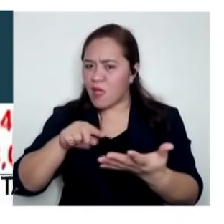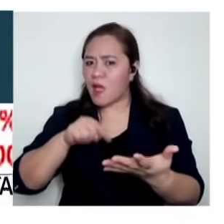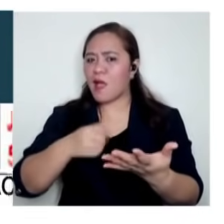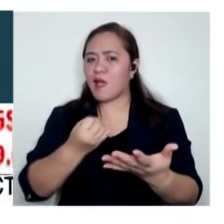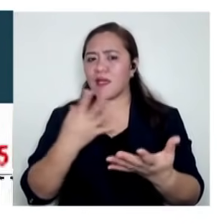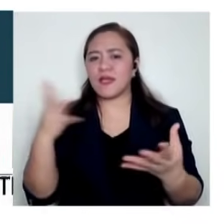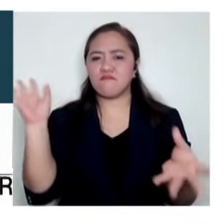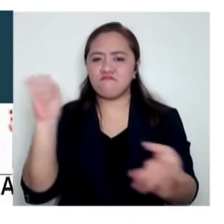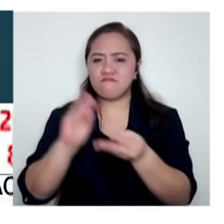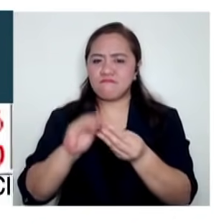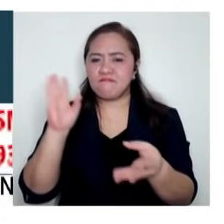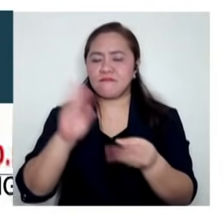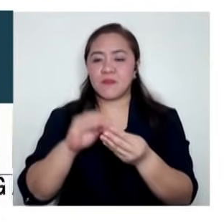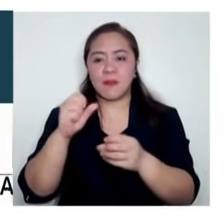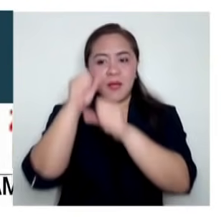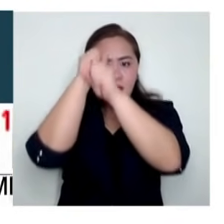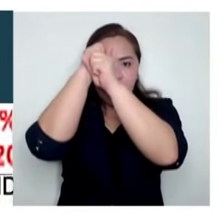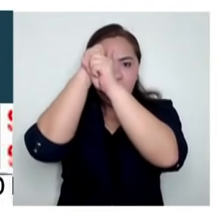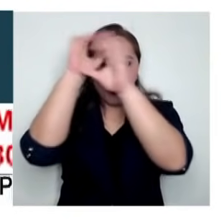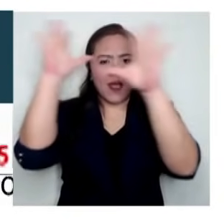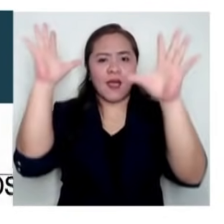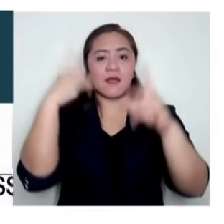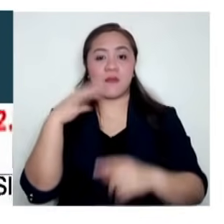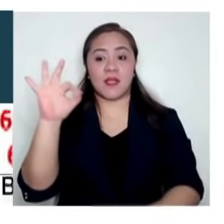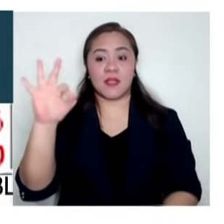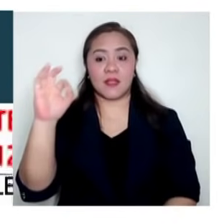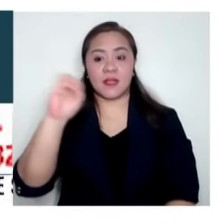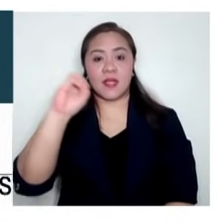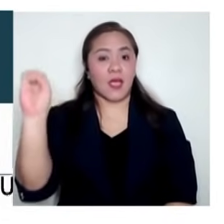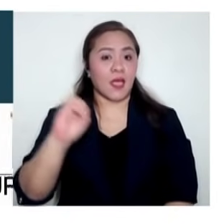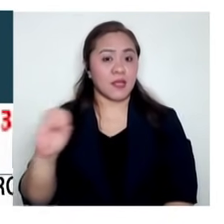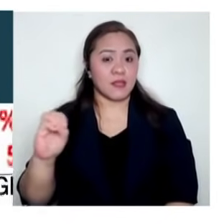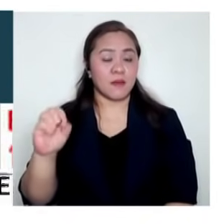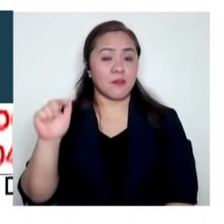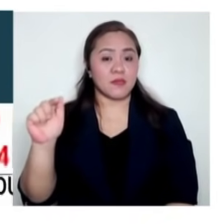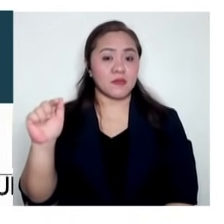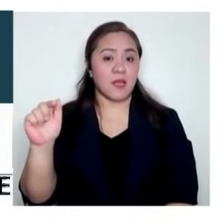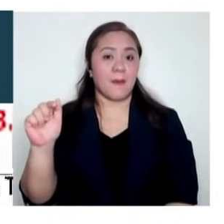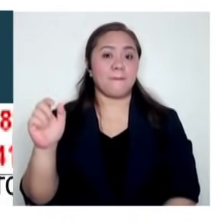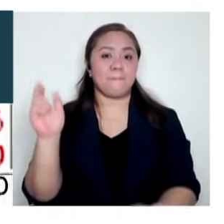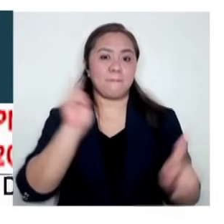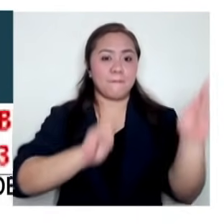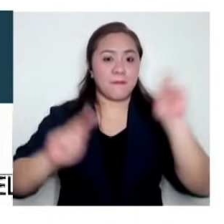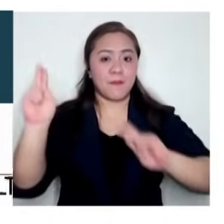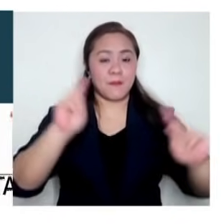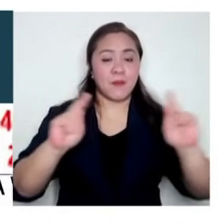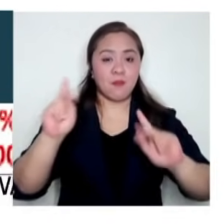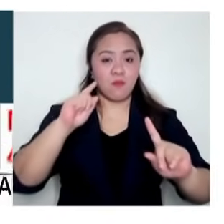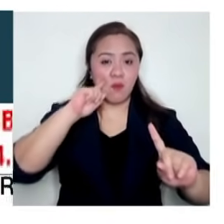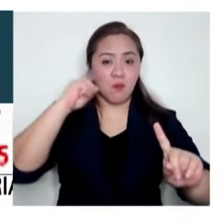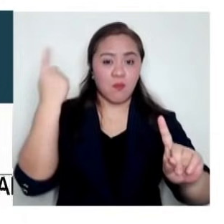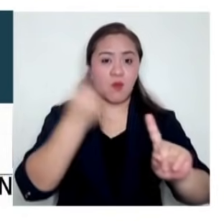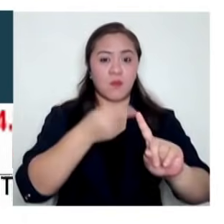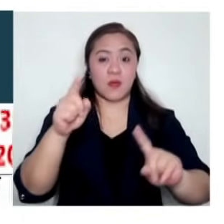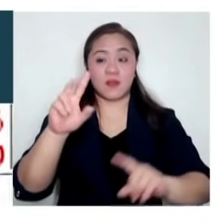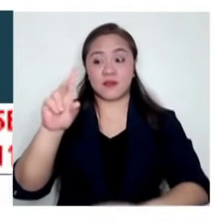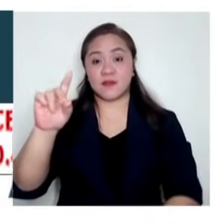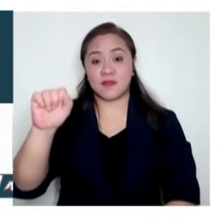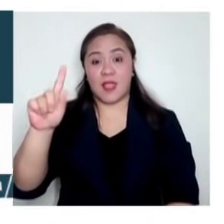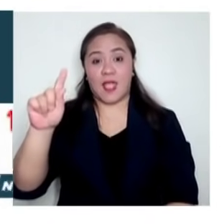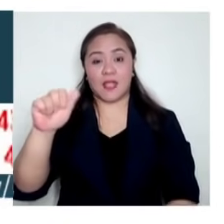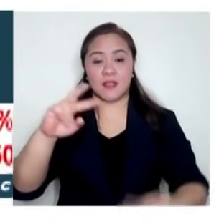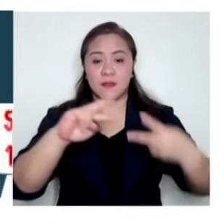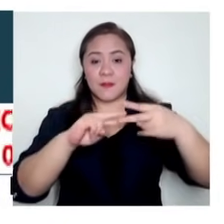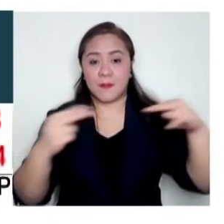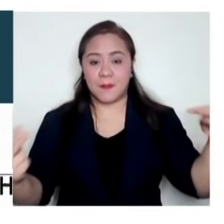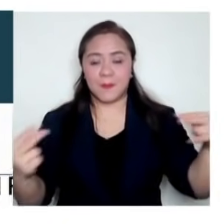even floating the idea of a 90% of the population target. How has the Delta variant affected our